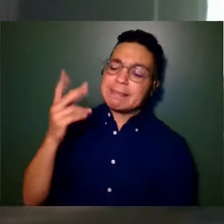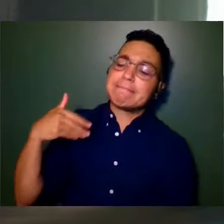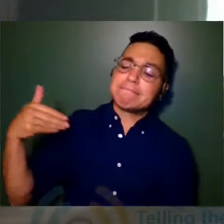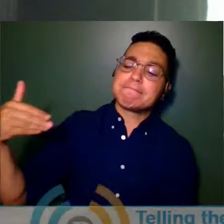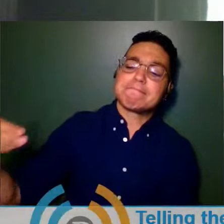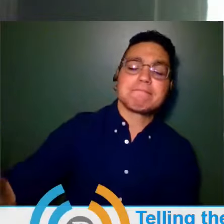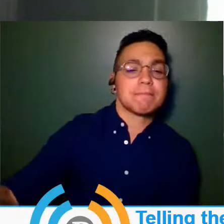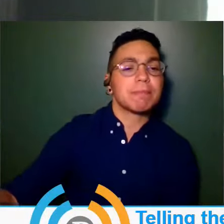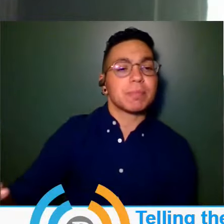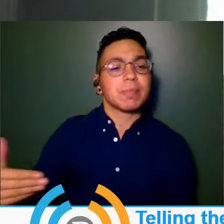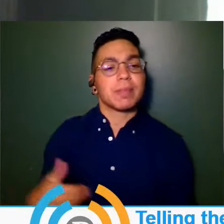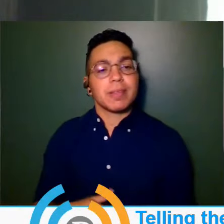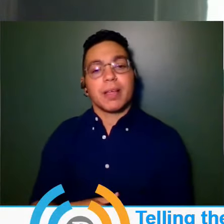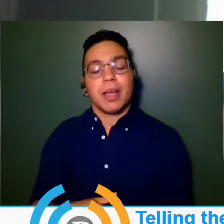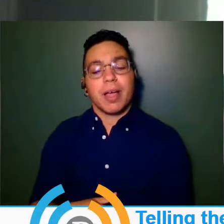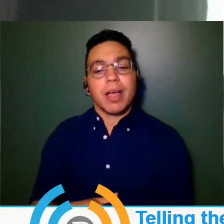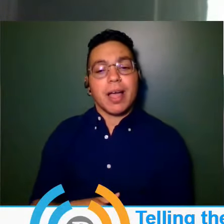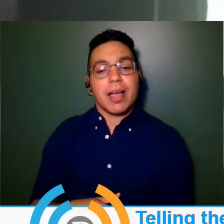So there's